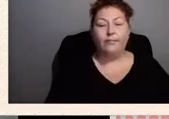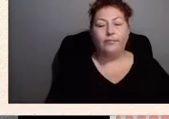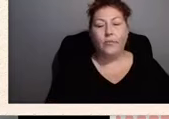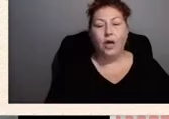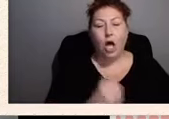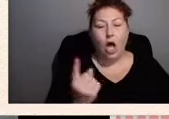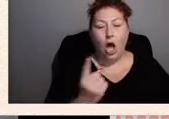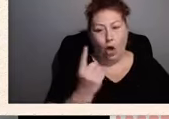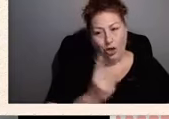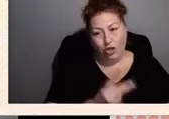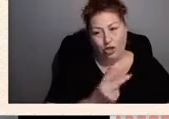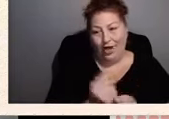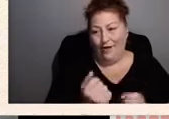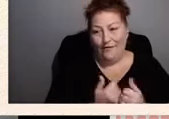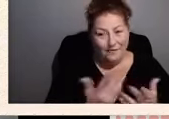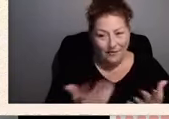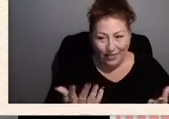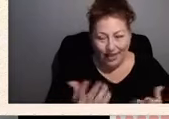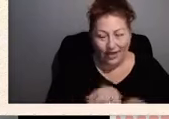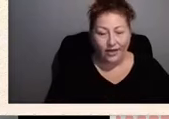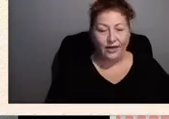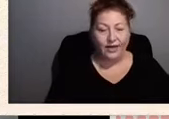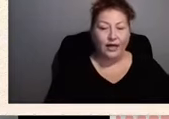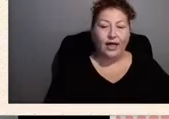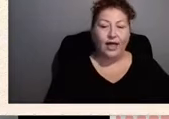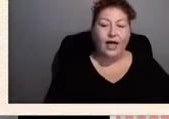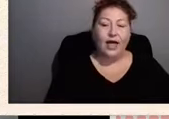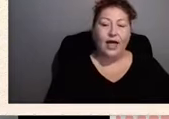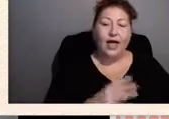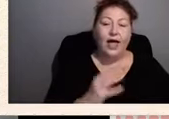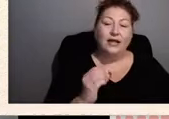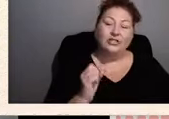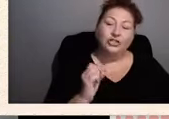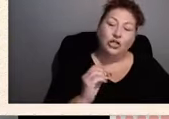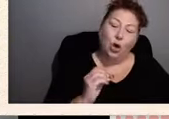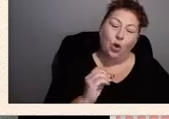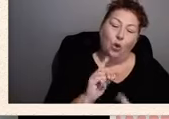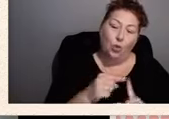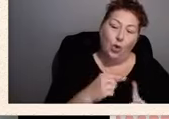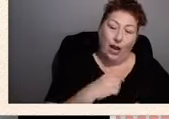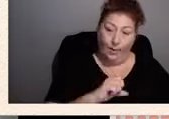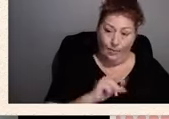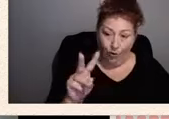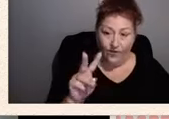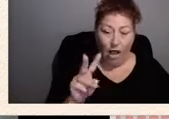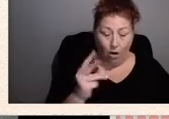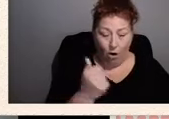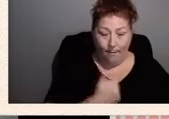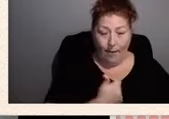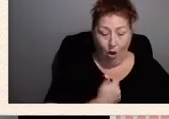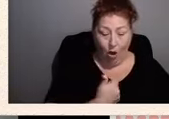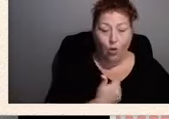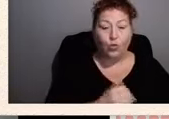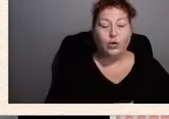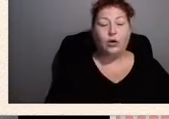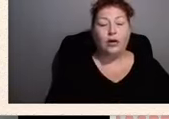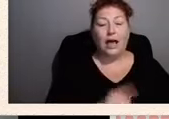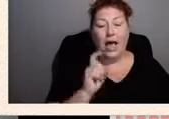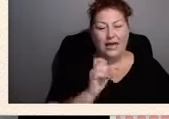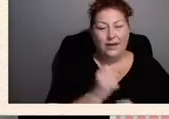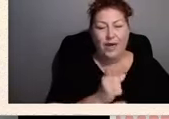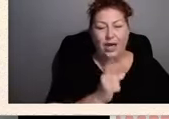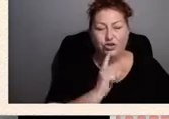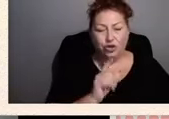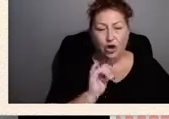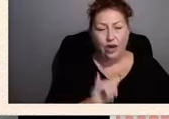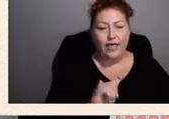of everything, and so when I moved out on my own, I had to make sure that